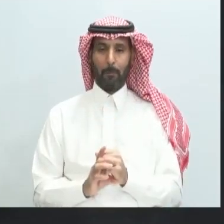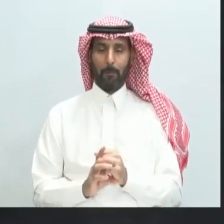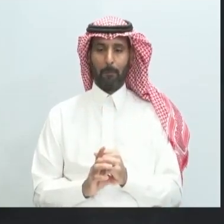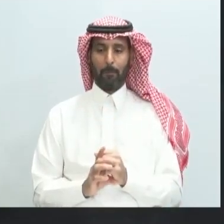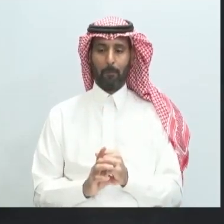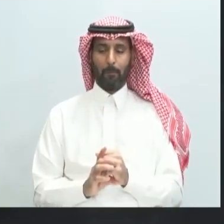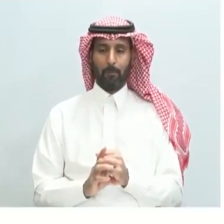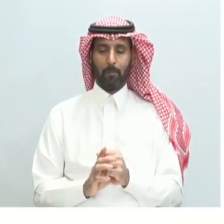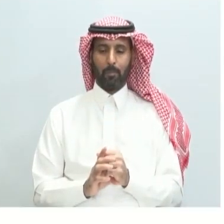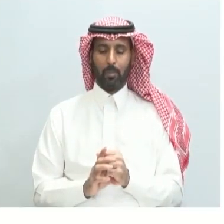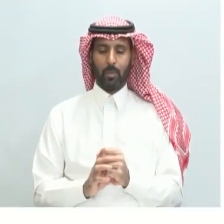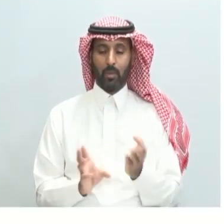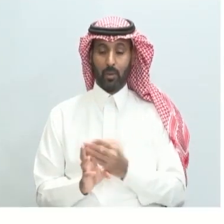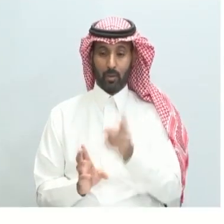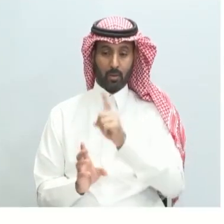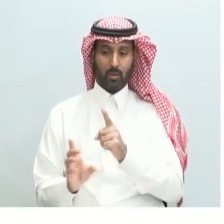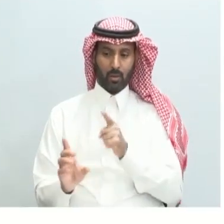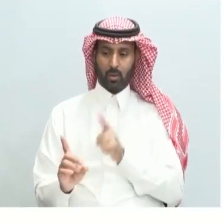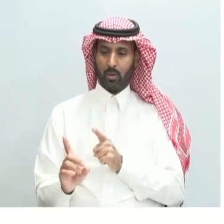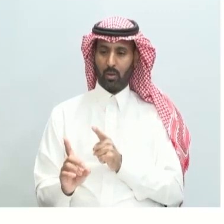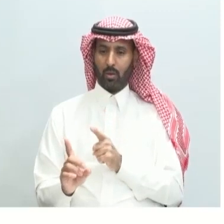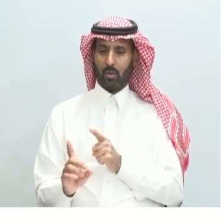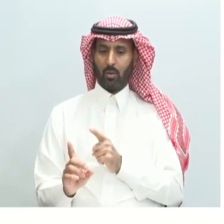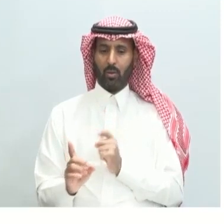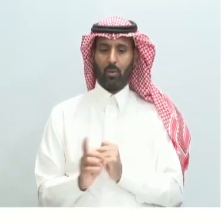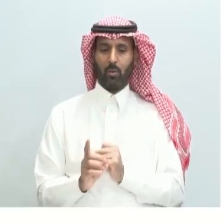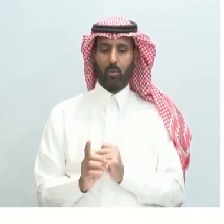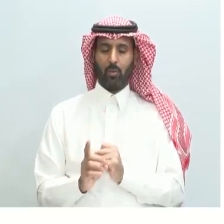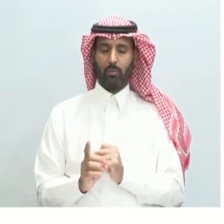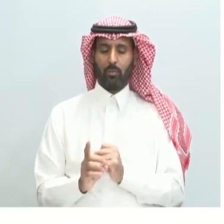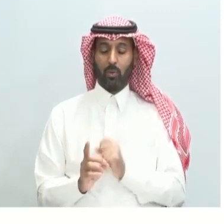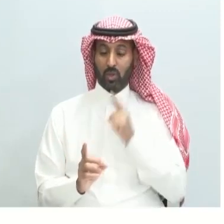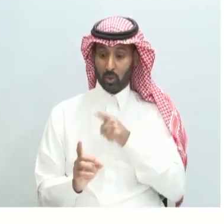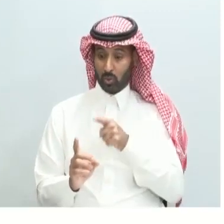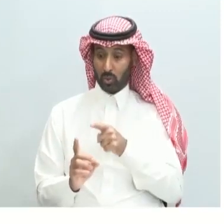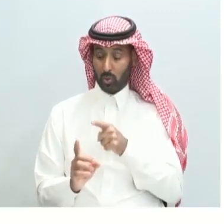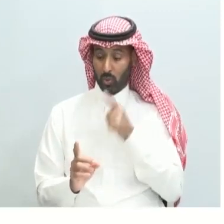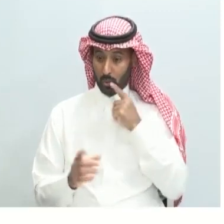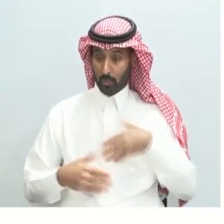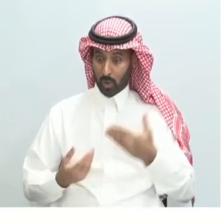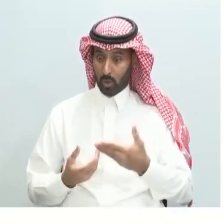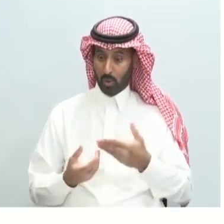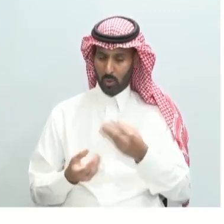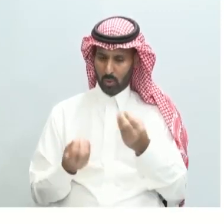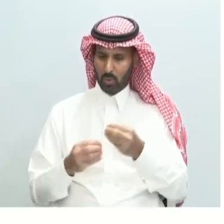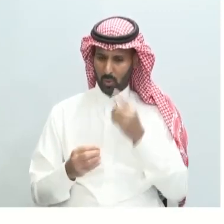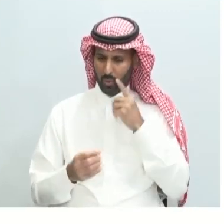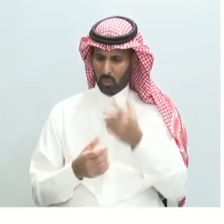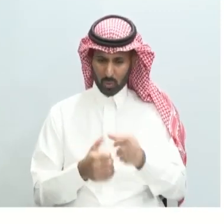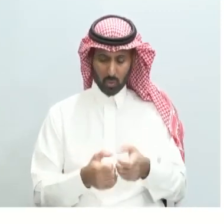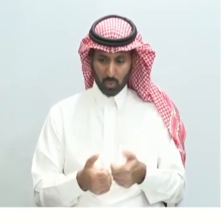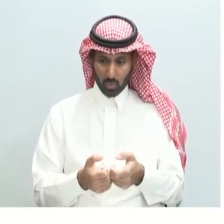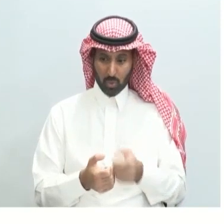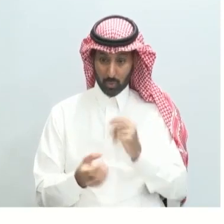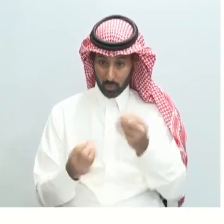headache. So we can have a question like this. Did you play too many